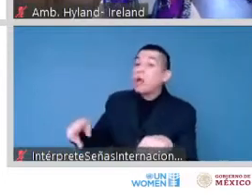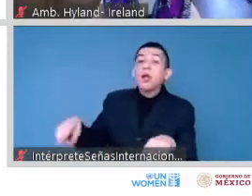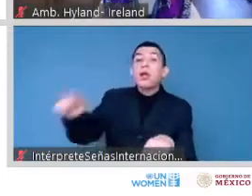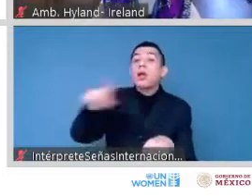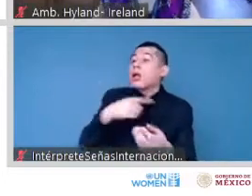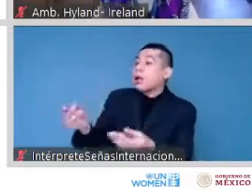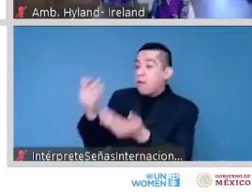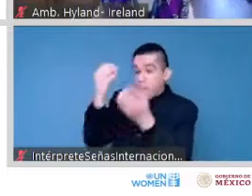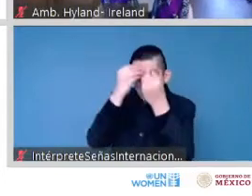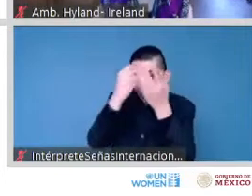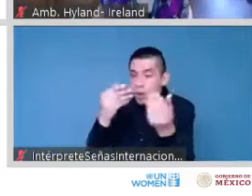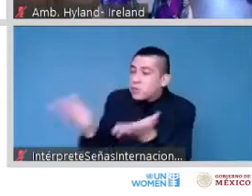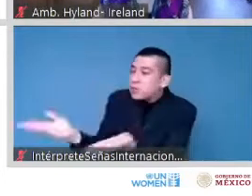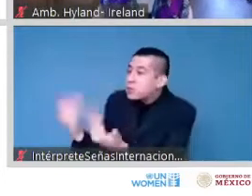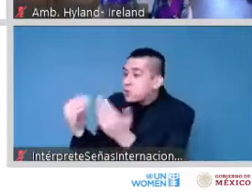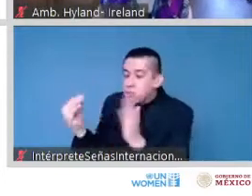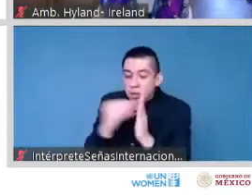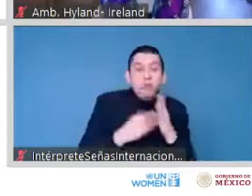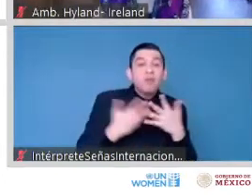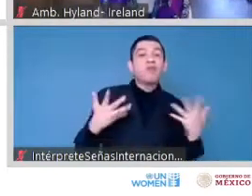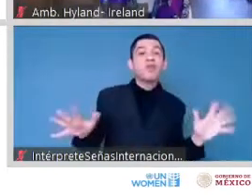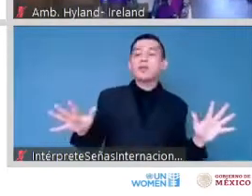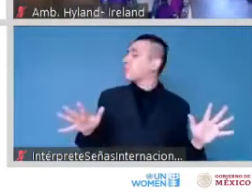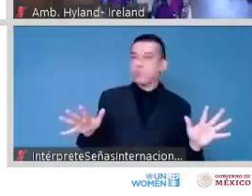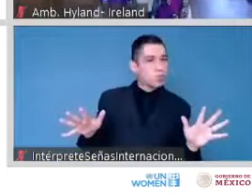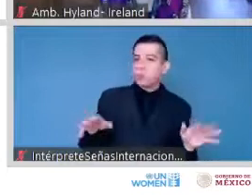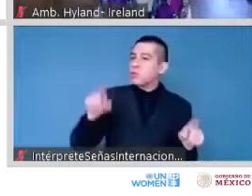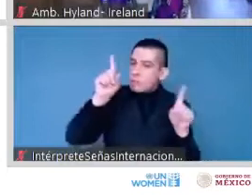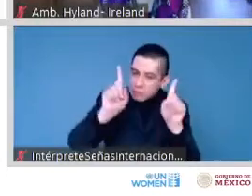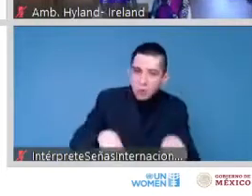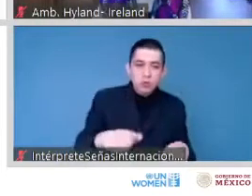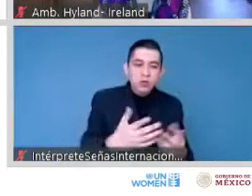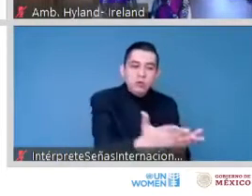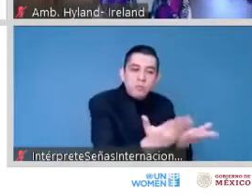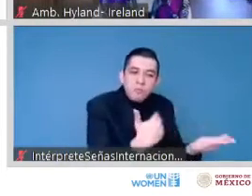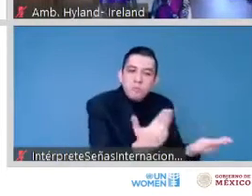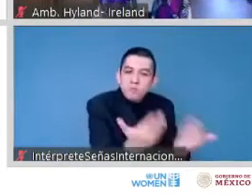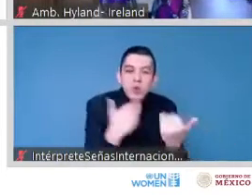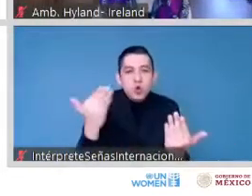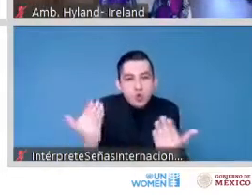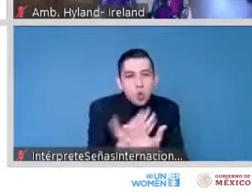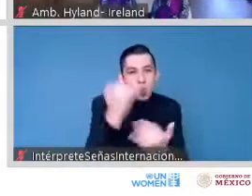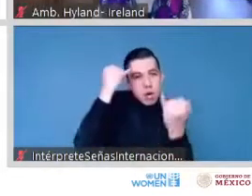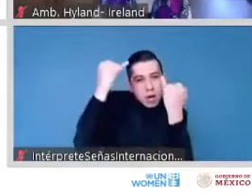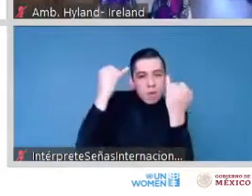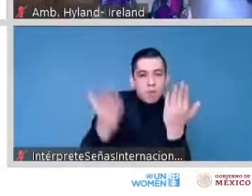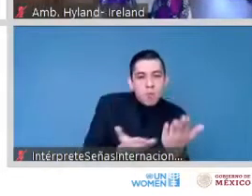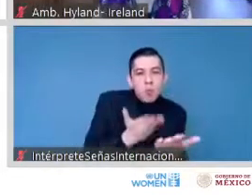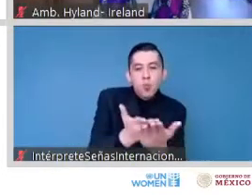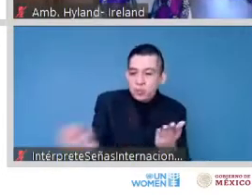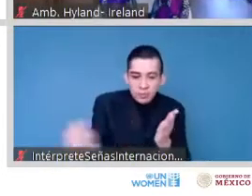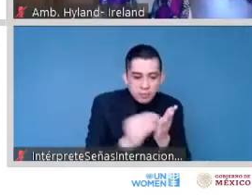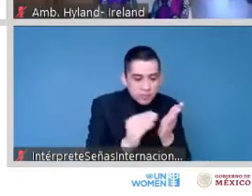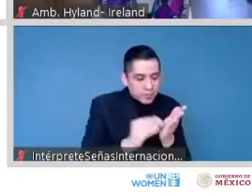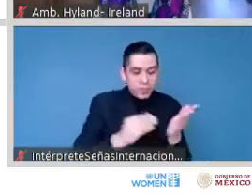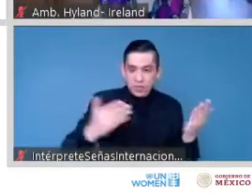make. The third and final point is about making sure that women, peace, and security is a broadly shared priority, and seeing it